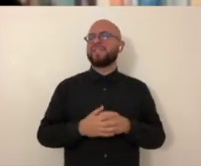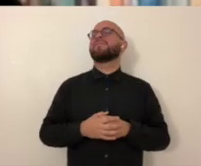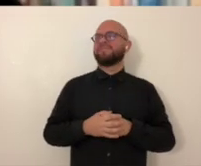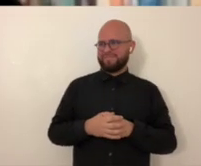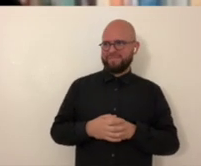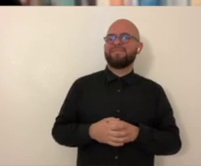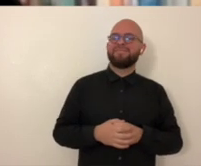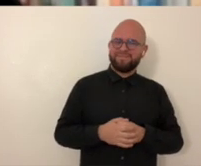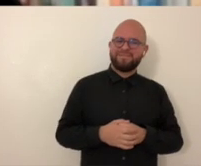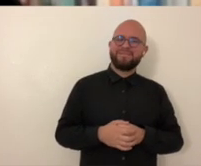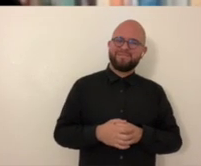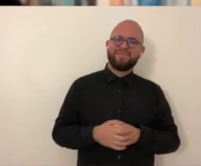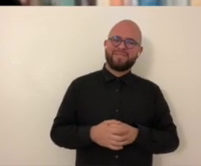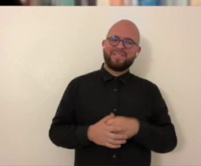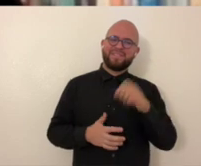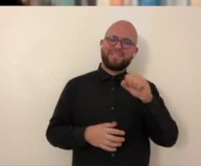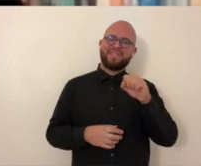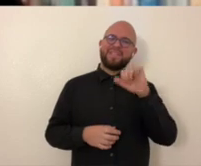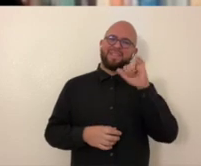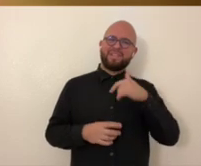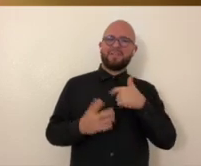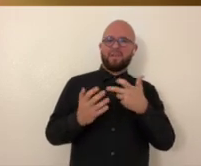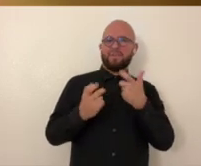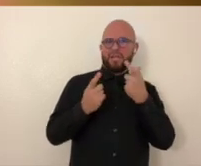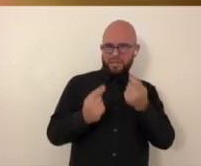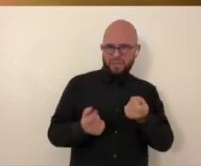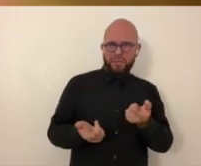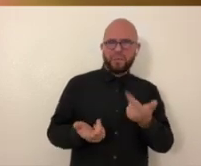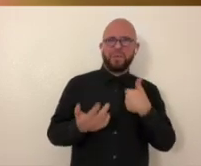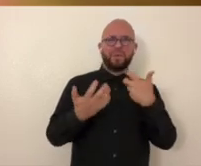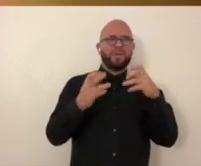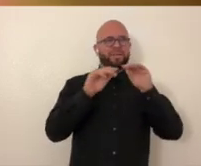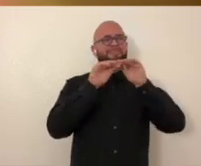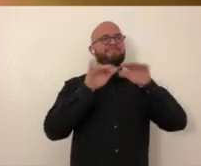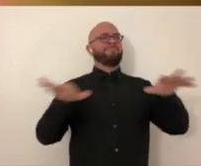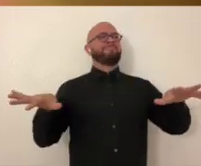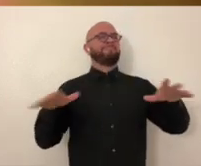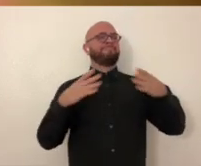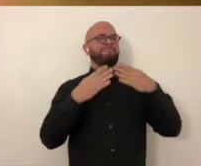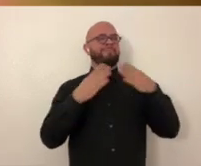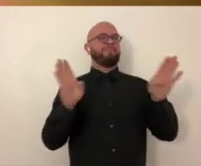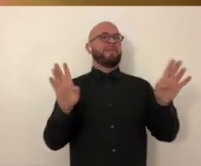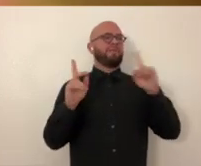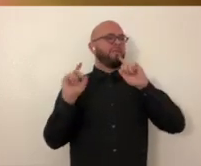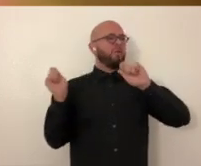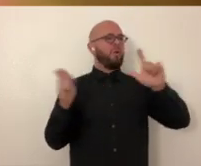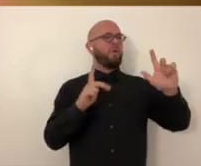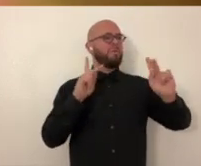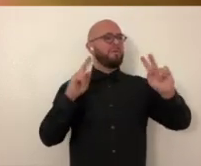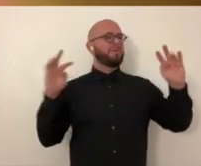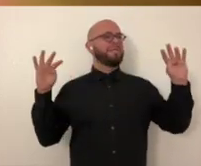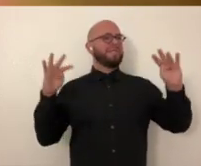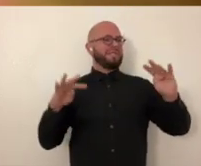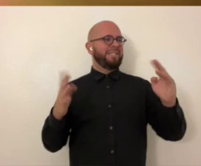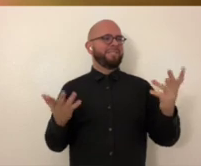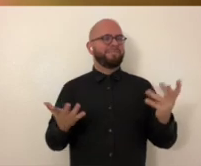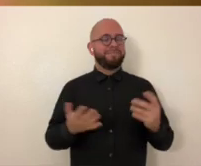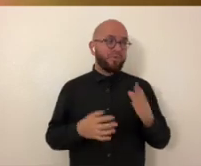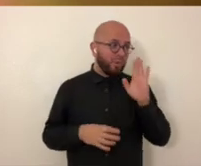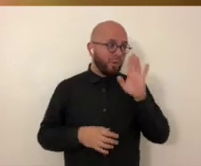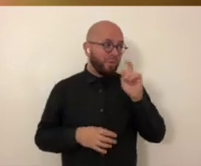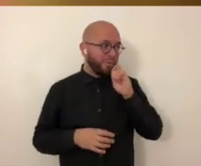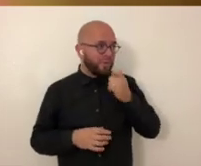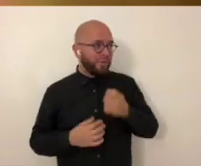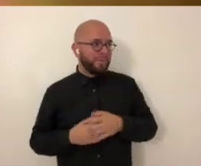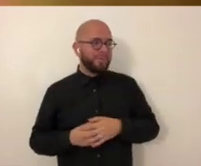little art and surprise places. Yeah, definitely. That's what I like would want to do and get it out into the public